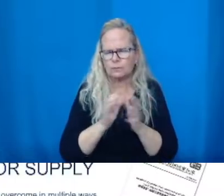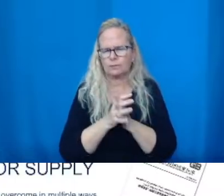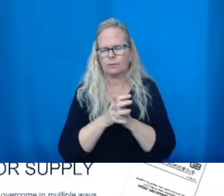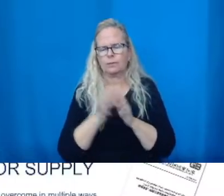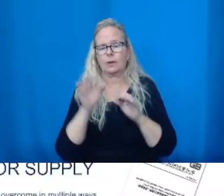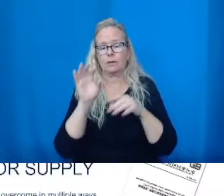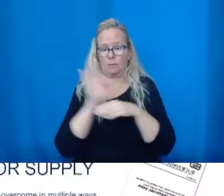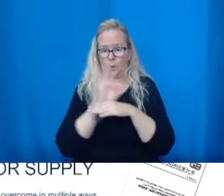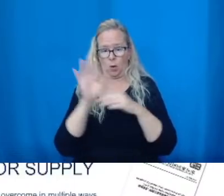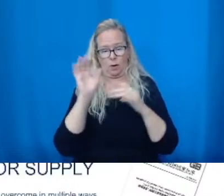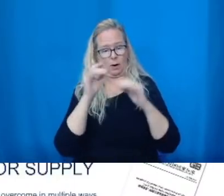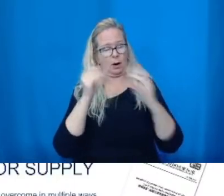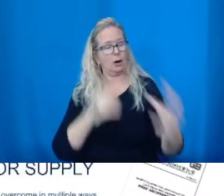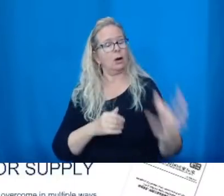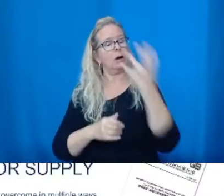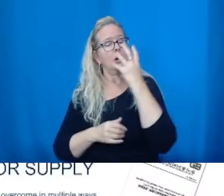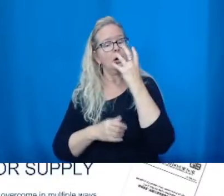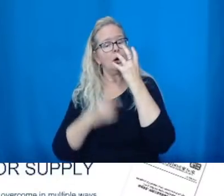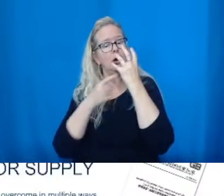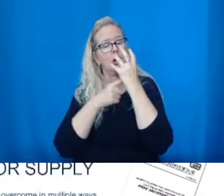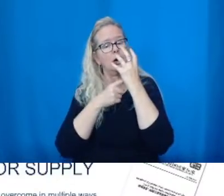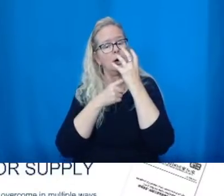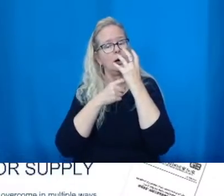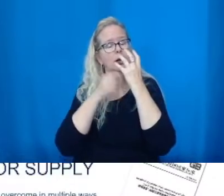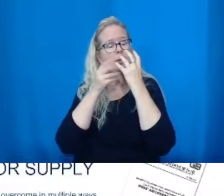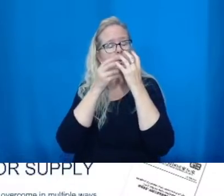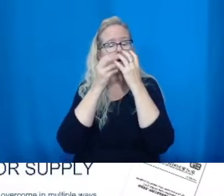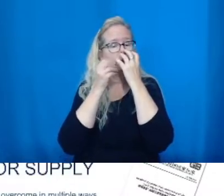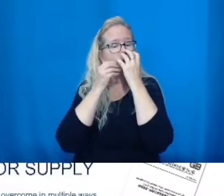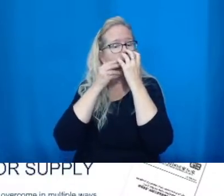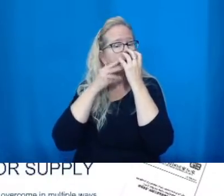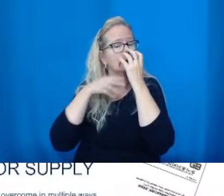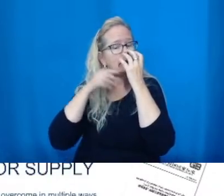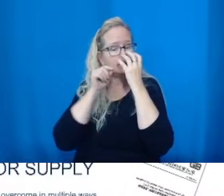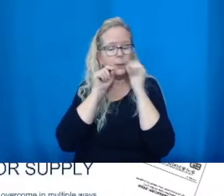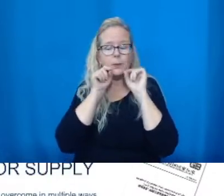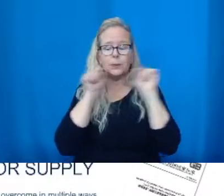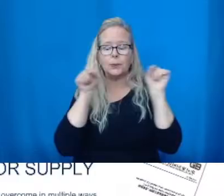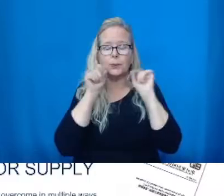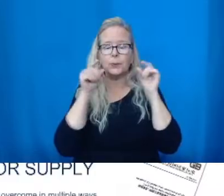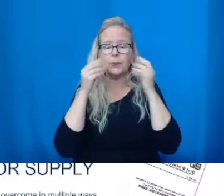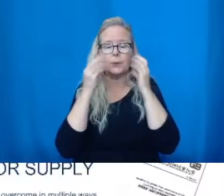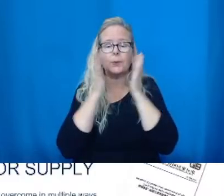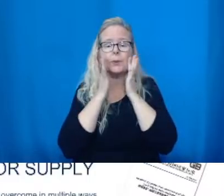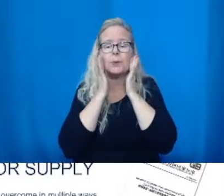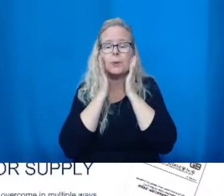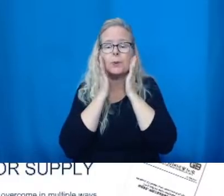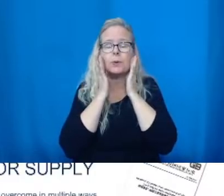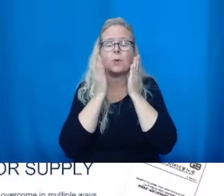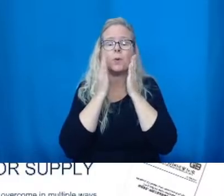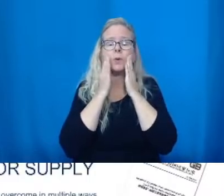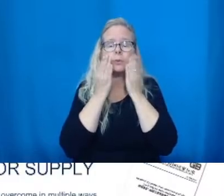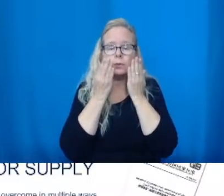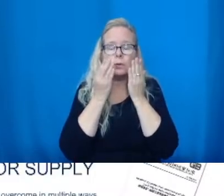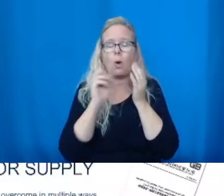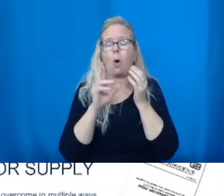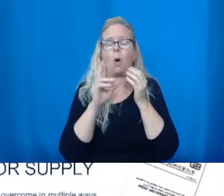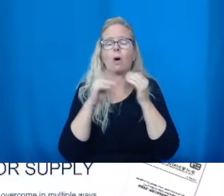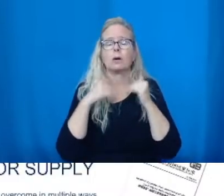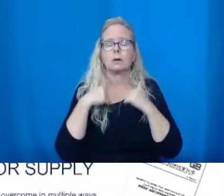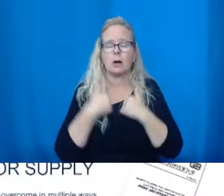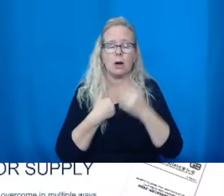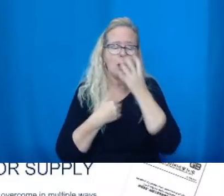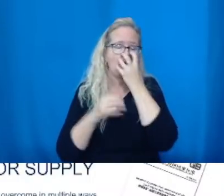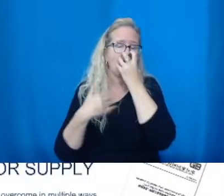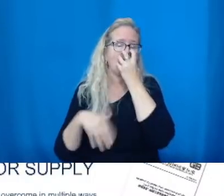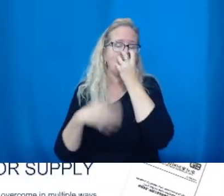and you also get people getting tired faster. It's less comfortable to wear the respirator less often than they really should. And so by being